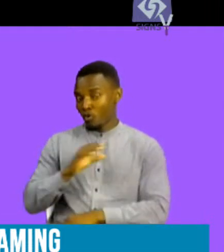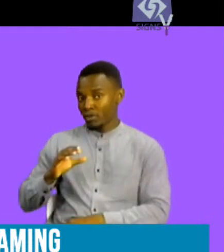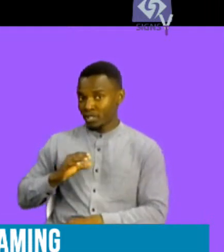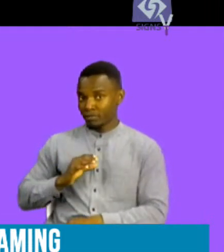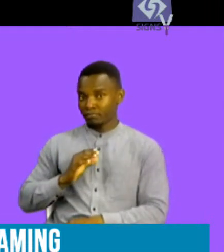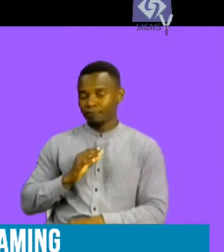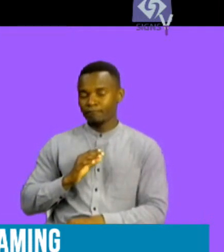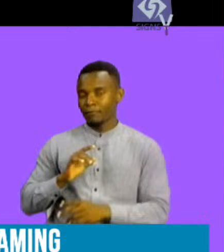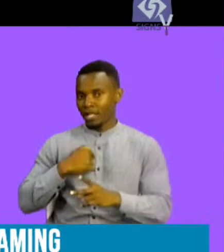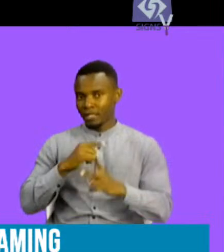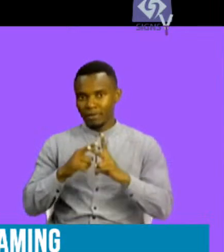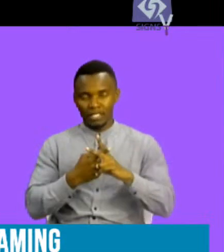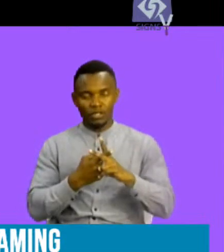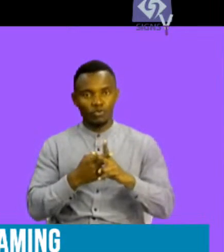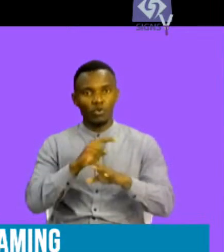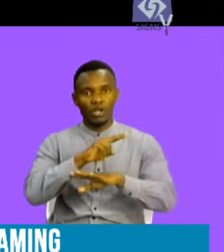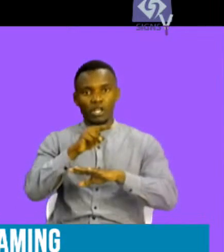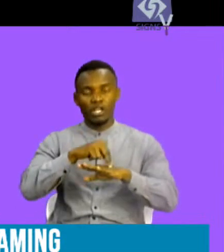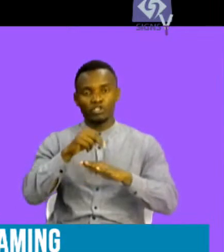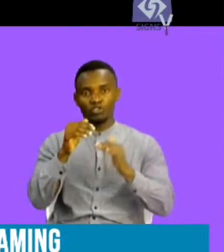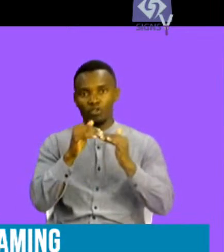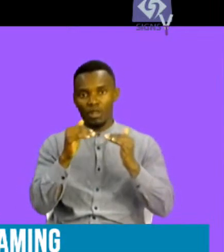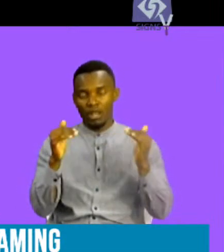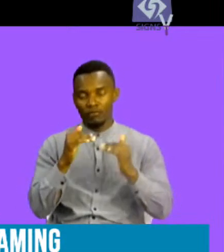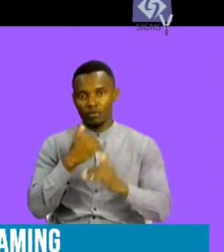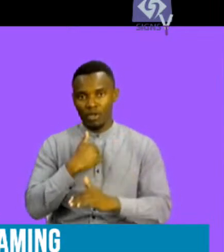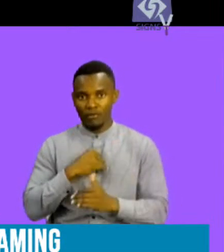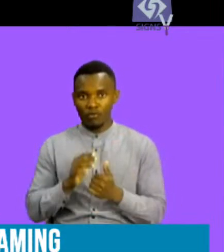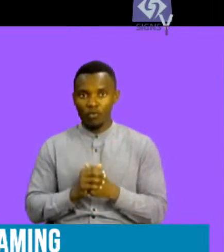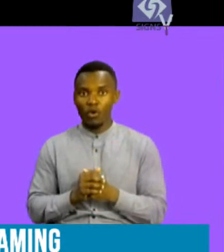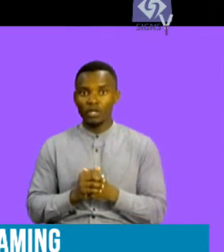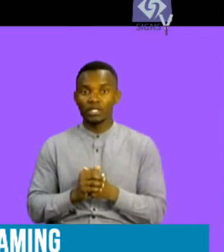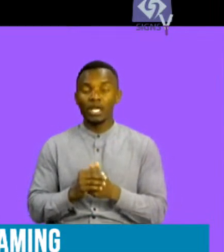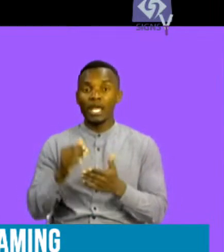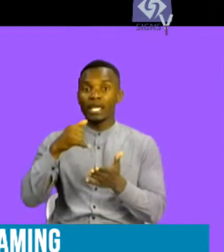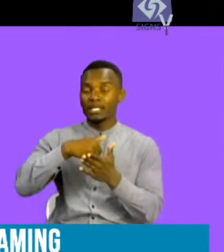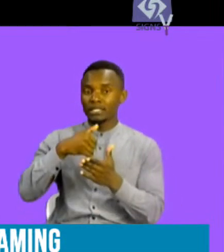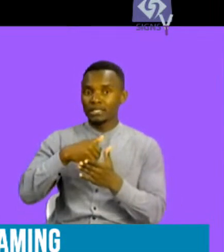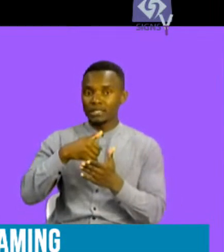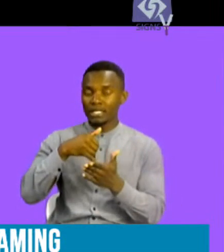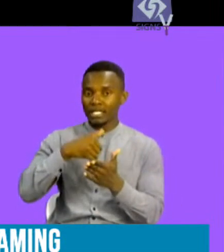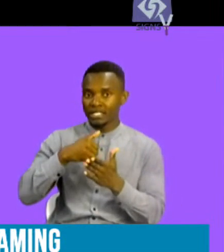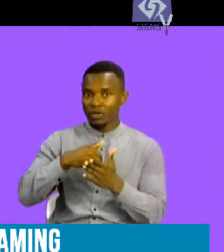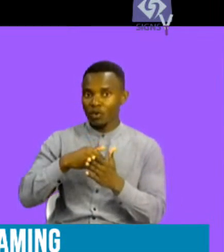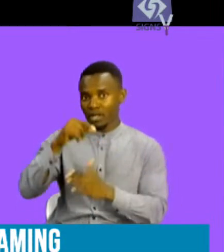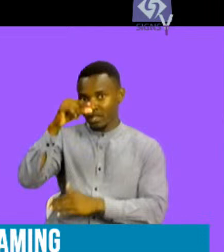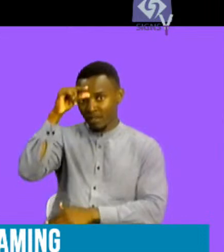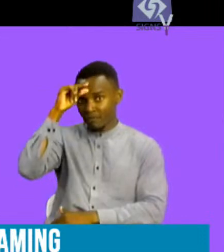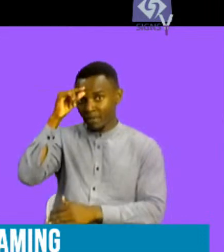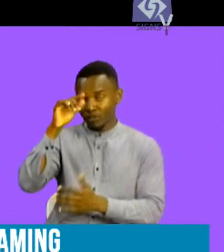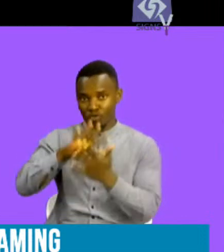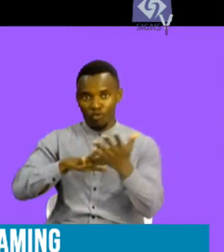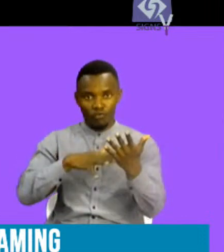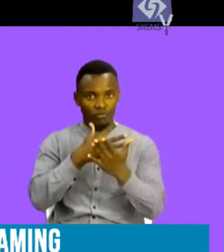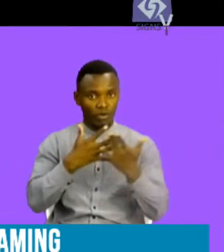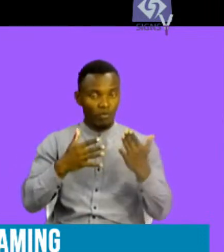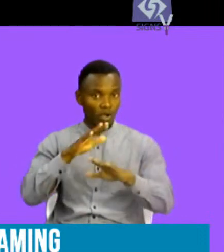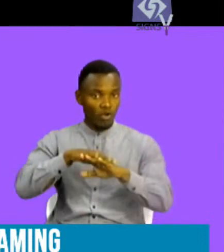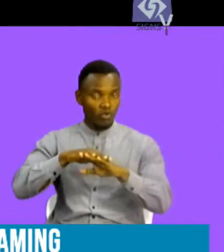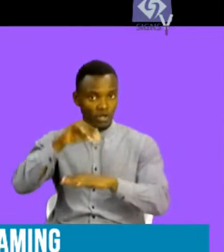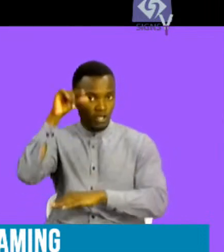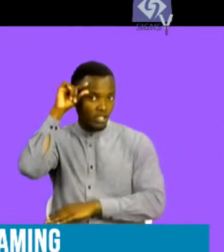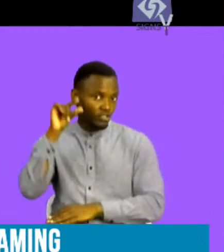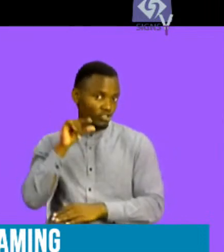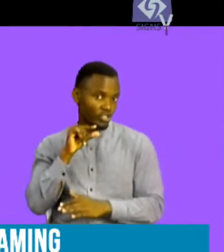what we call the intergovernmental consultation framework on gender issues. Yes. And when that was set